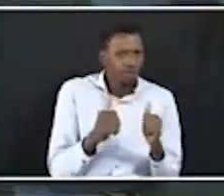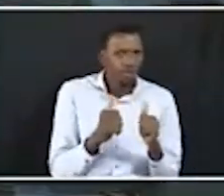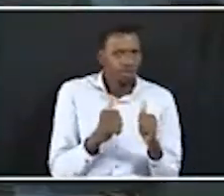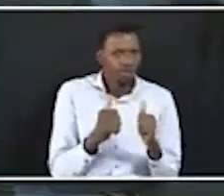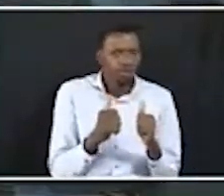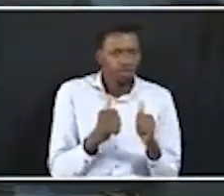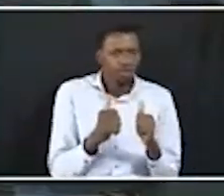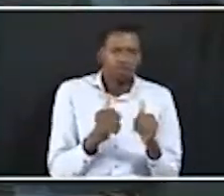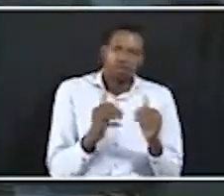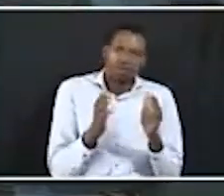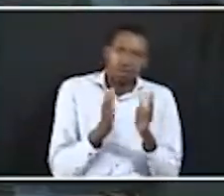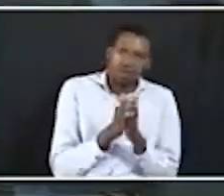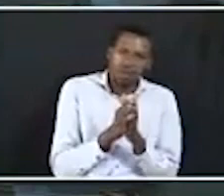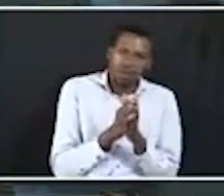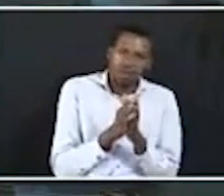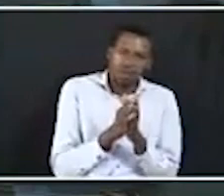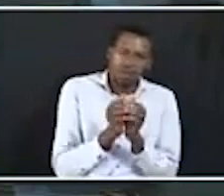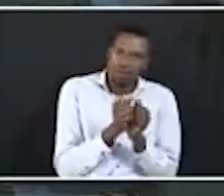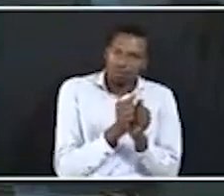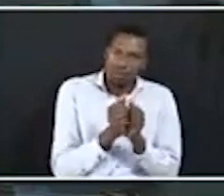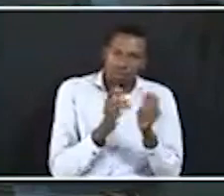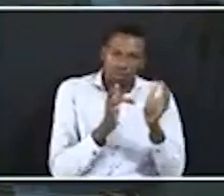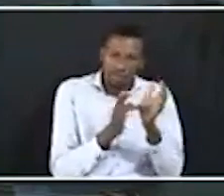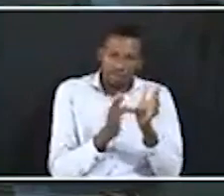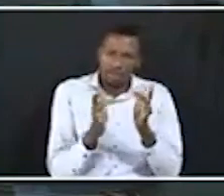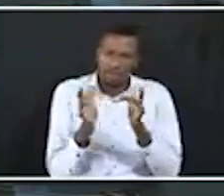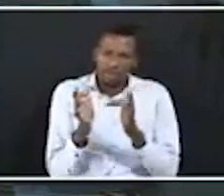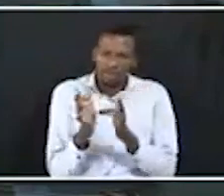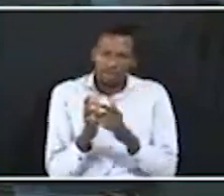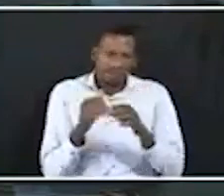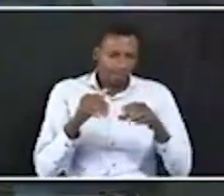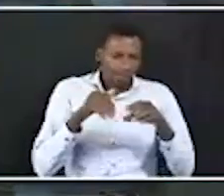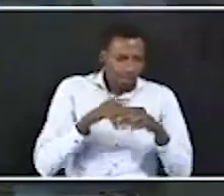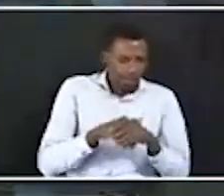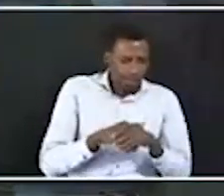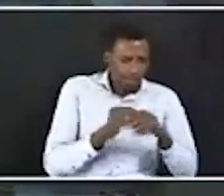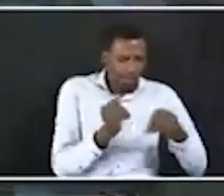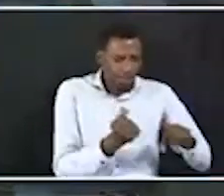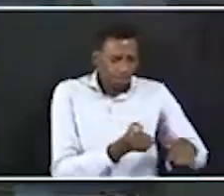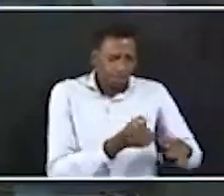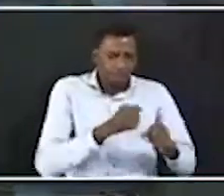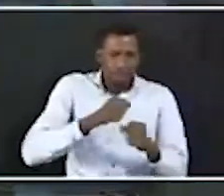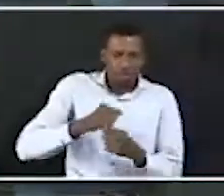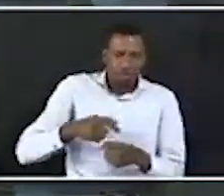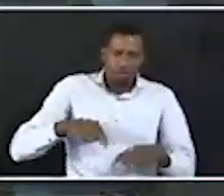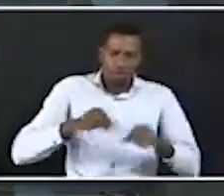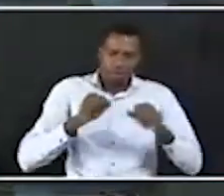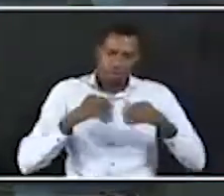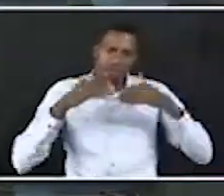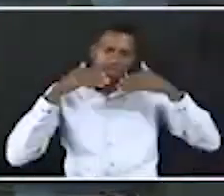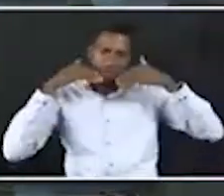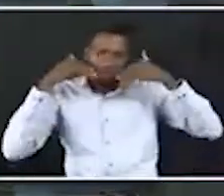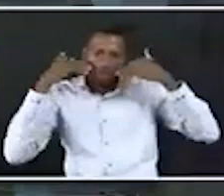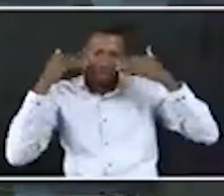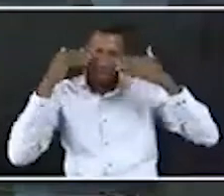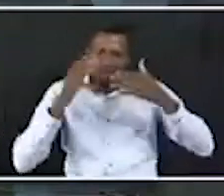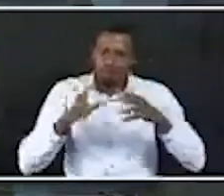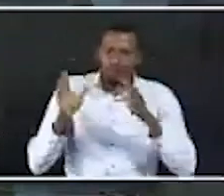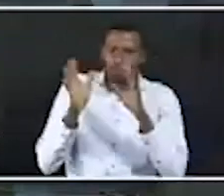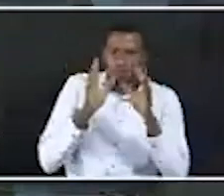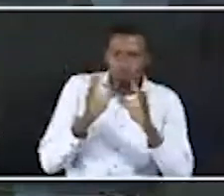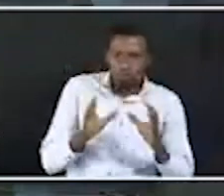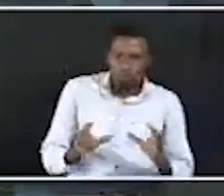With Jesus in the vessel, we can smile at the storm. Smile at